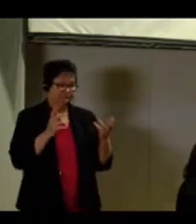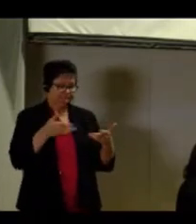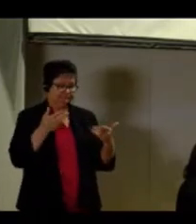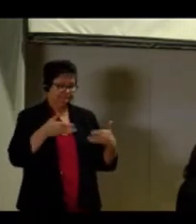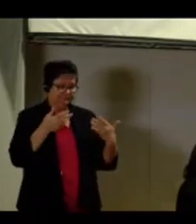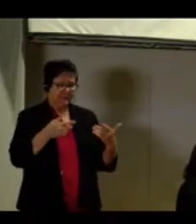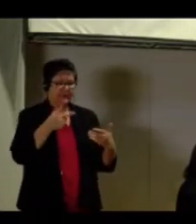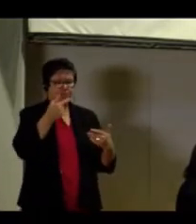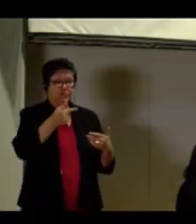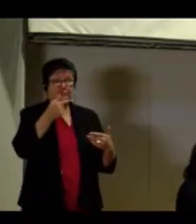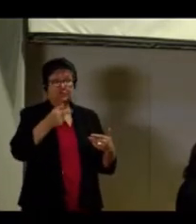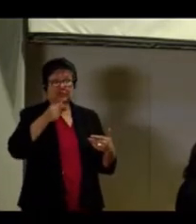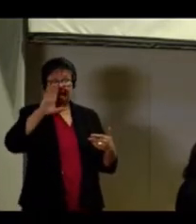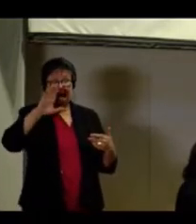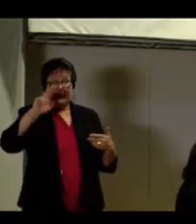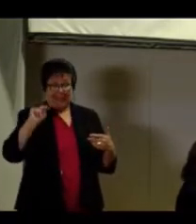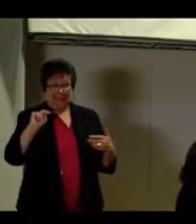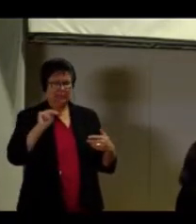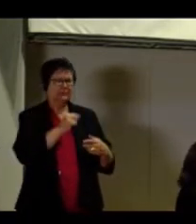the GGBN, the